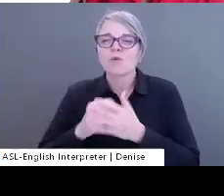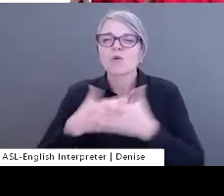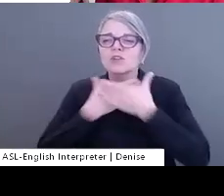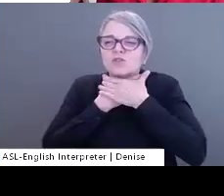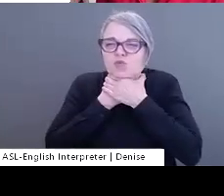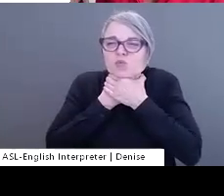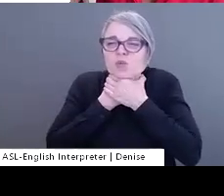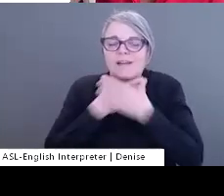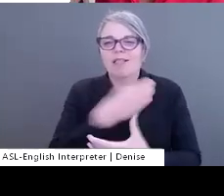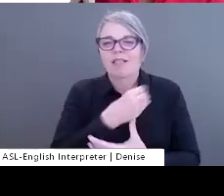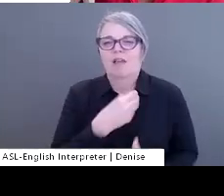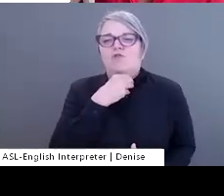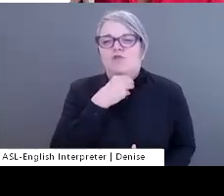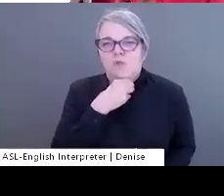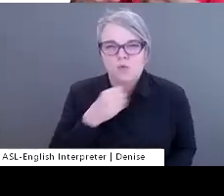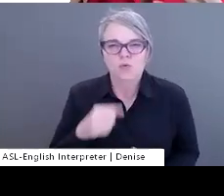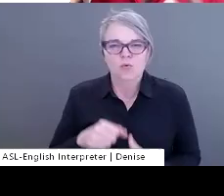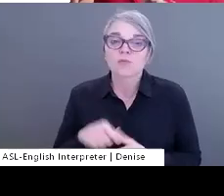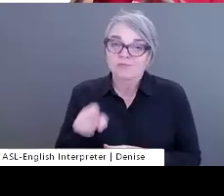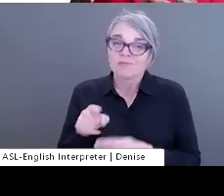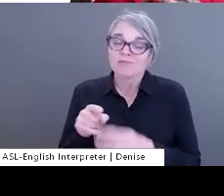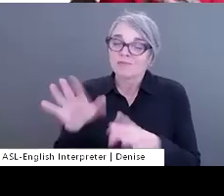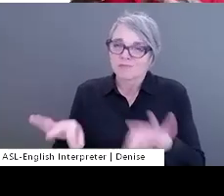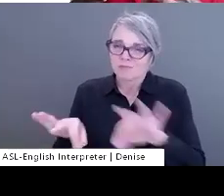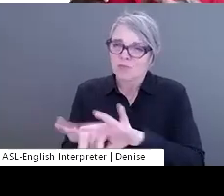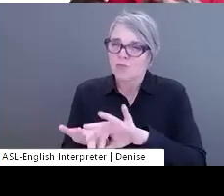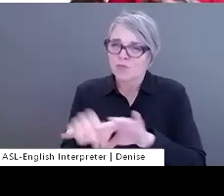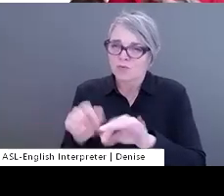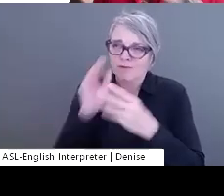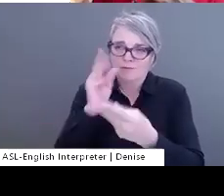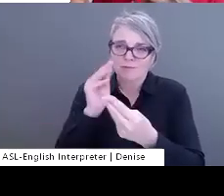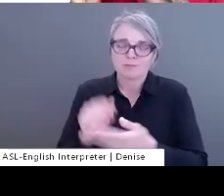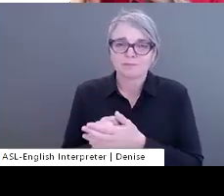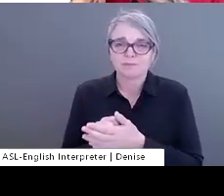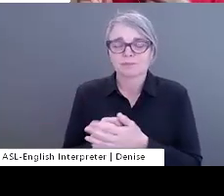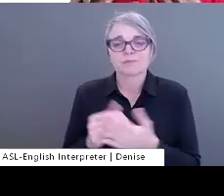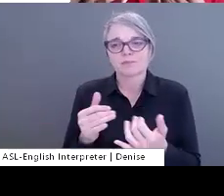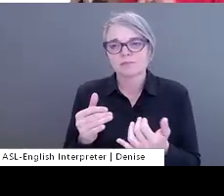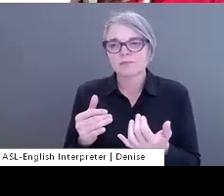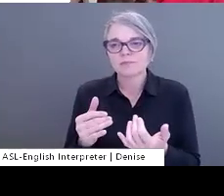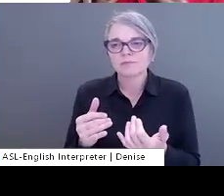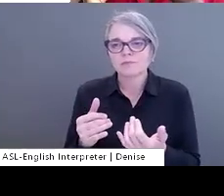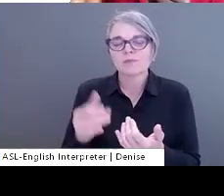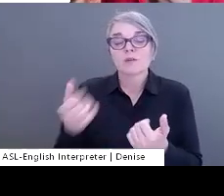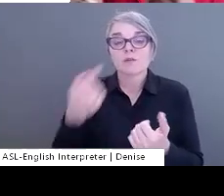very important because research is now, especially at the specific